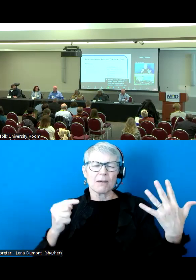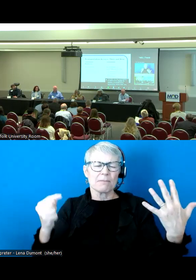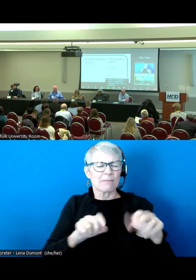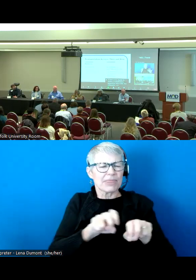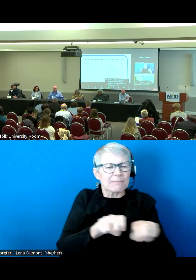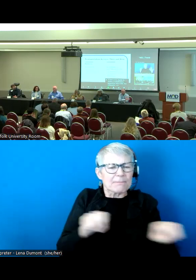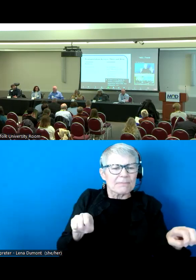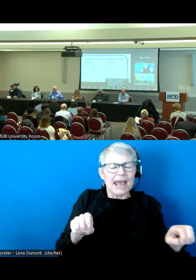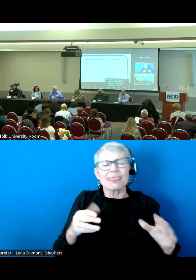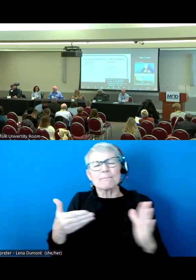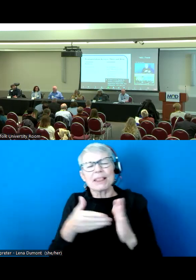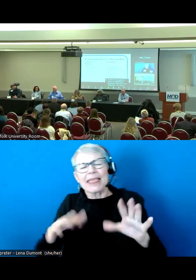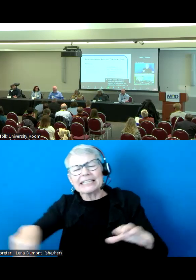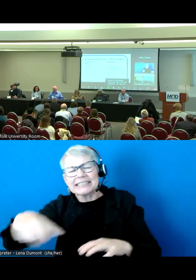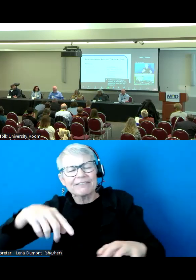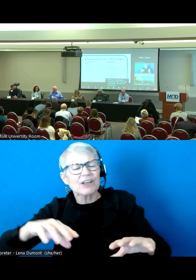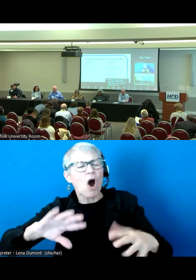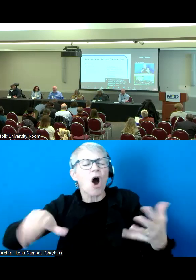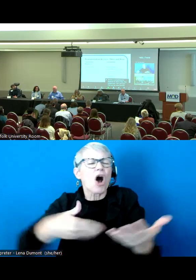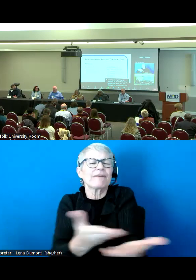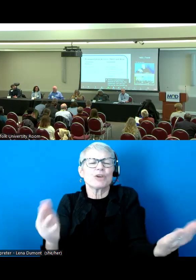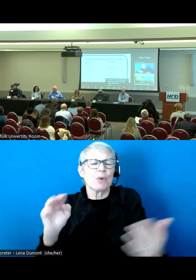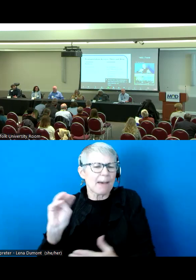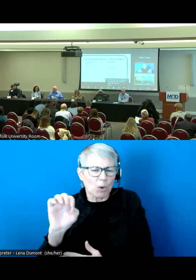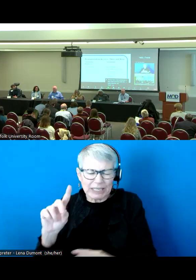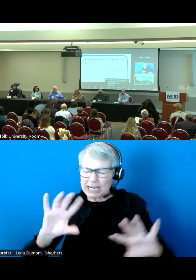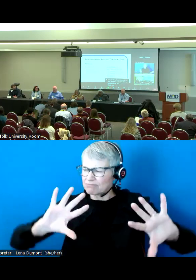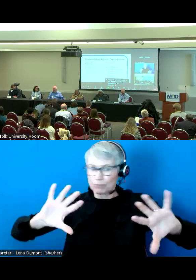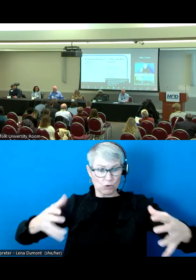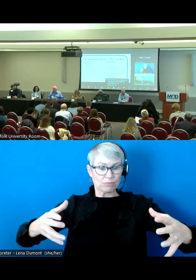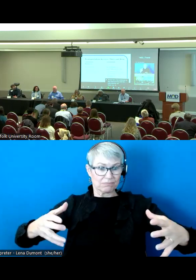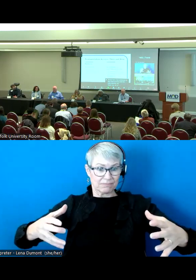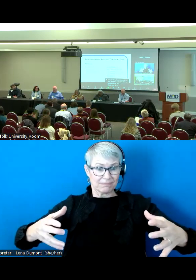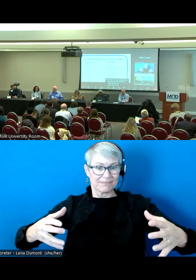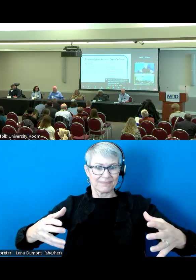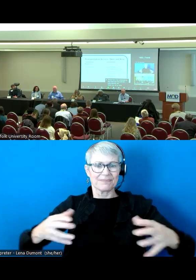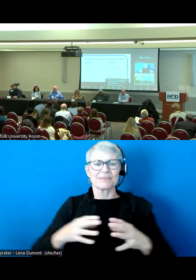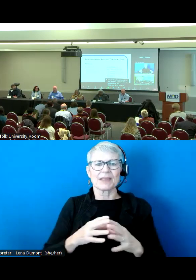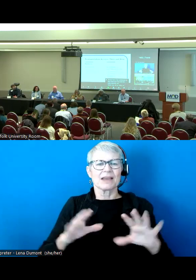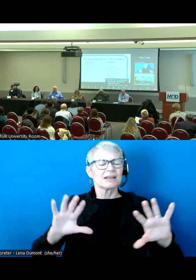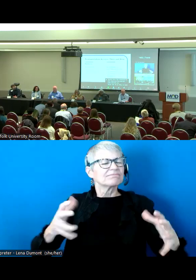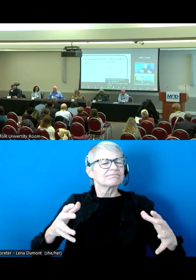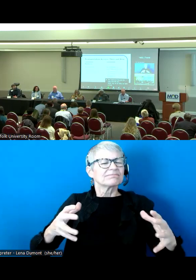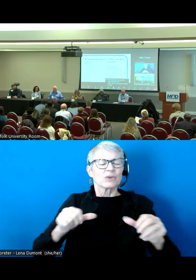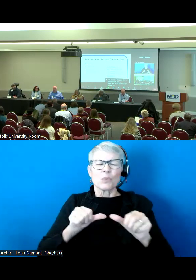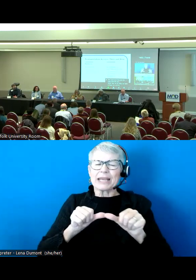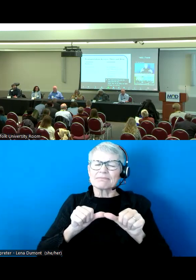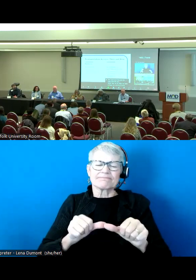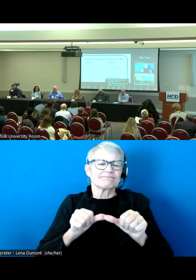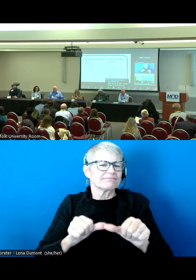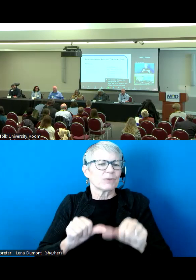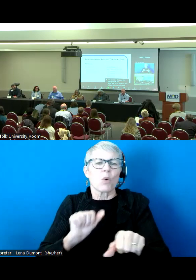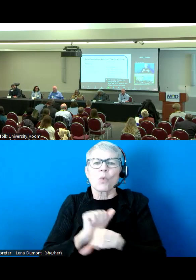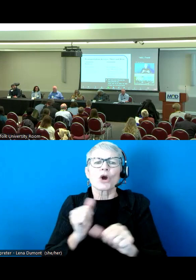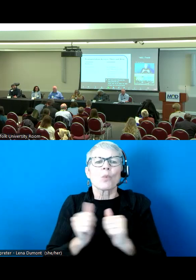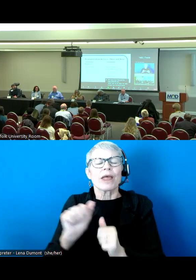other plaintiffs and MOD and all our allies, we're going to have to need that moving forward, work with RTAG. The